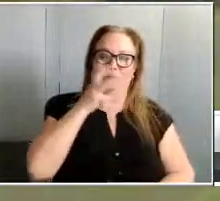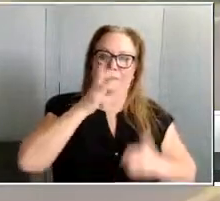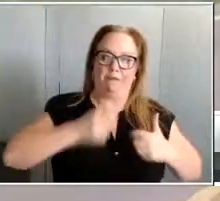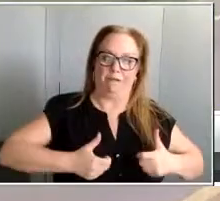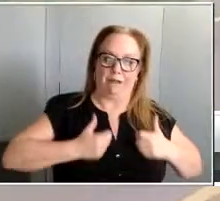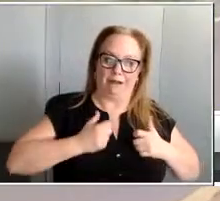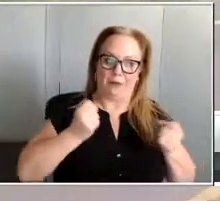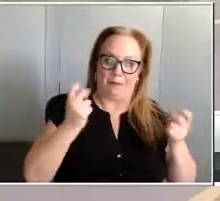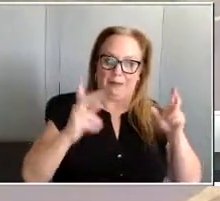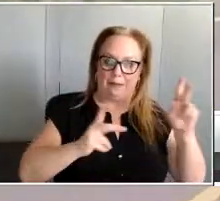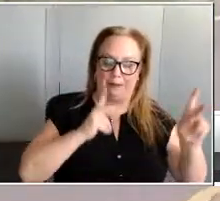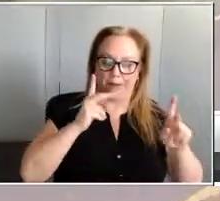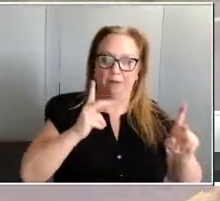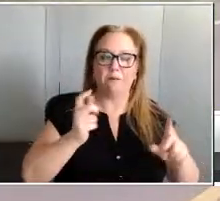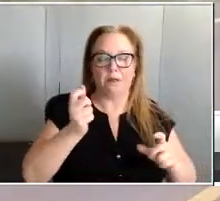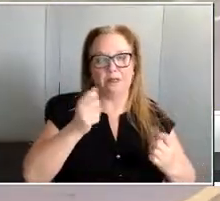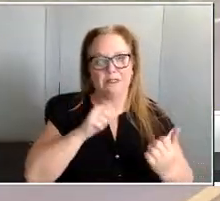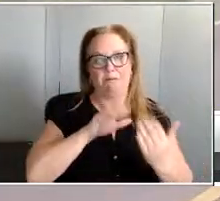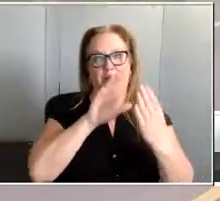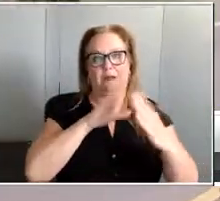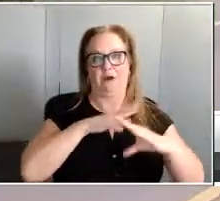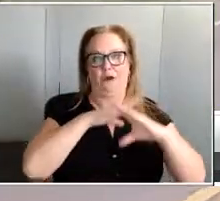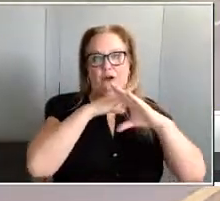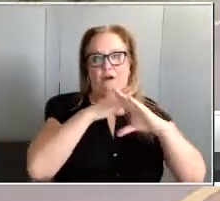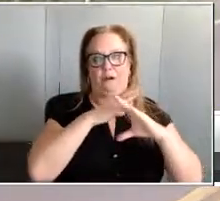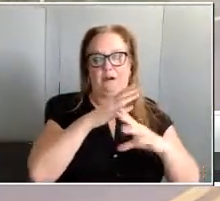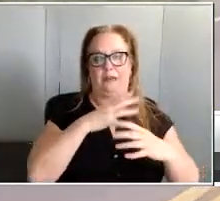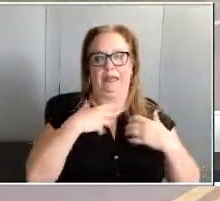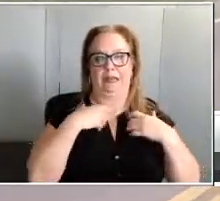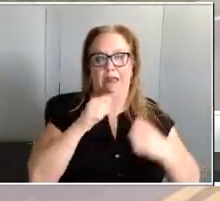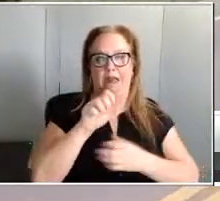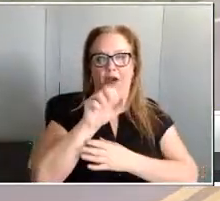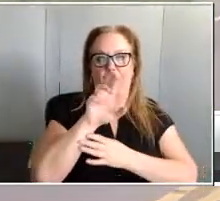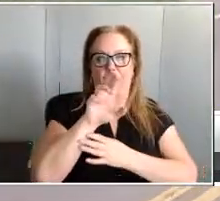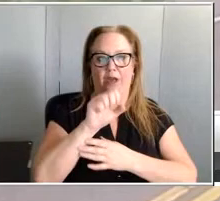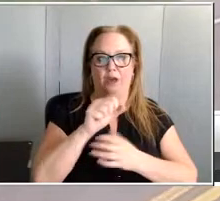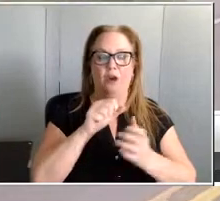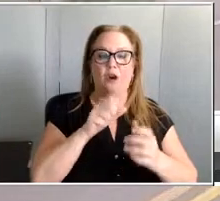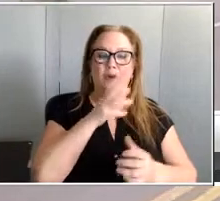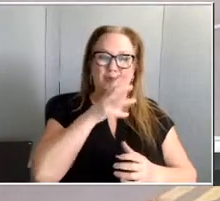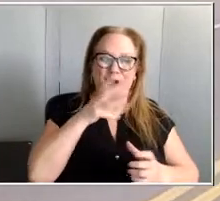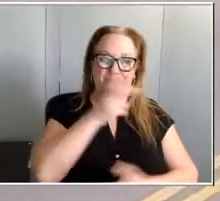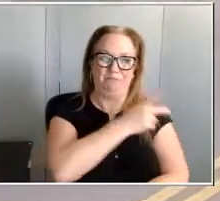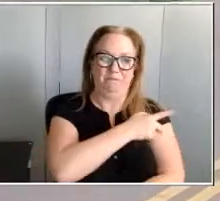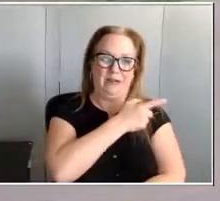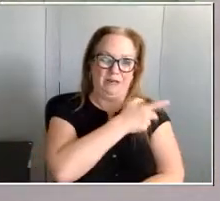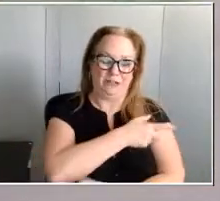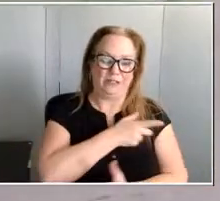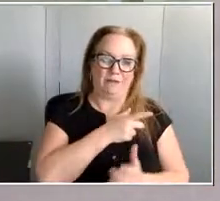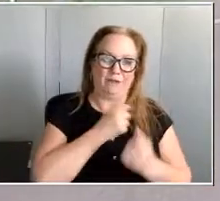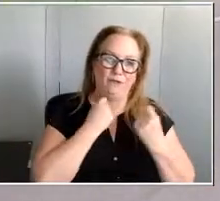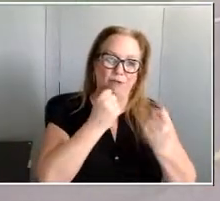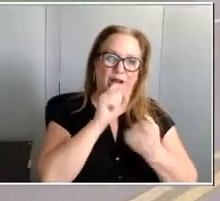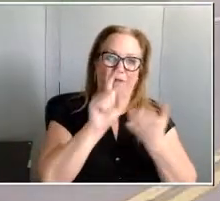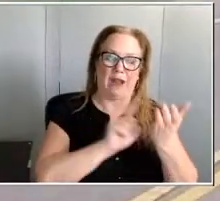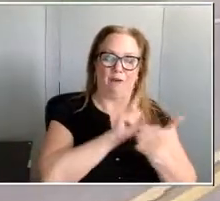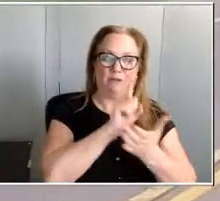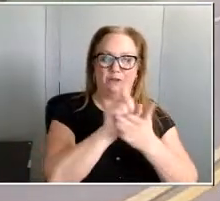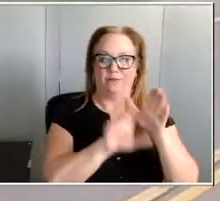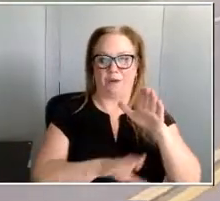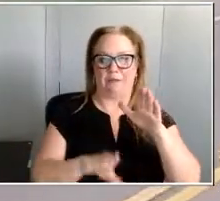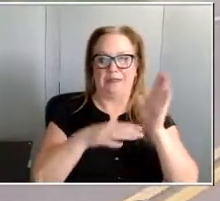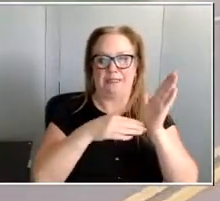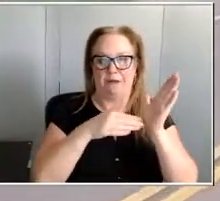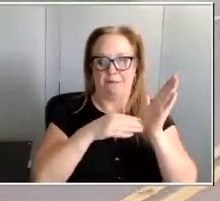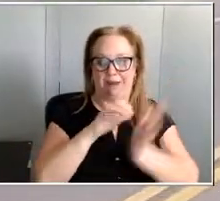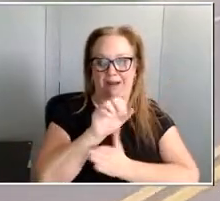it is a huge obstacle in healthcare. Rural patients often have to drive hours for basic medical care, not to mention